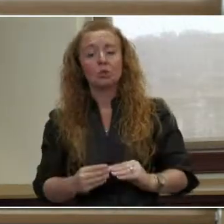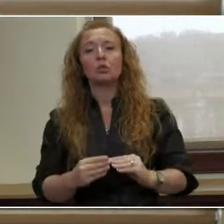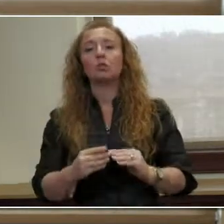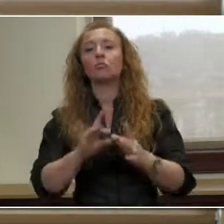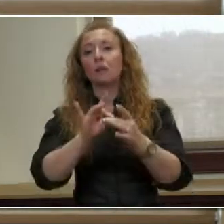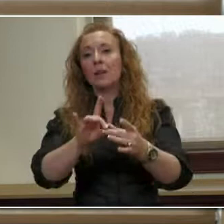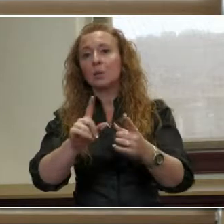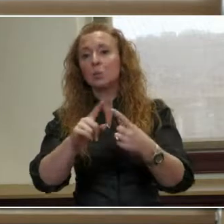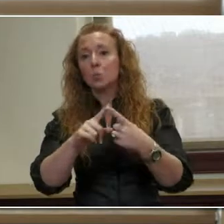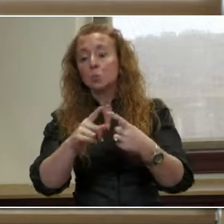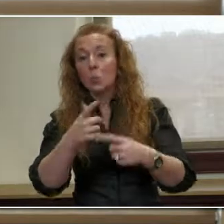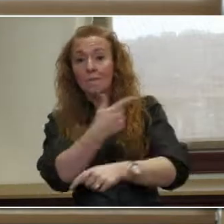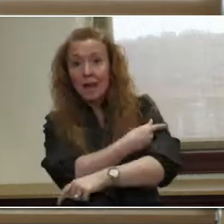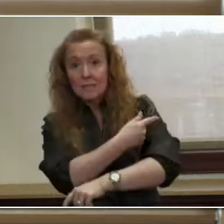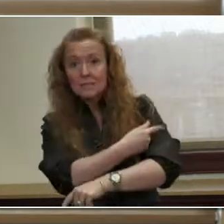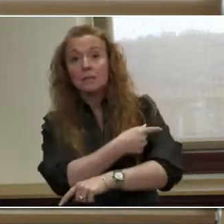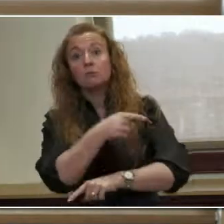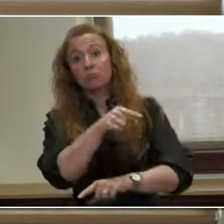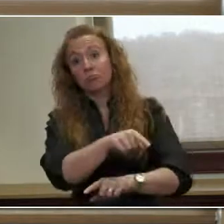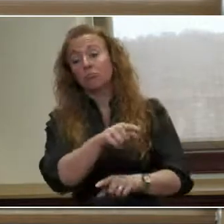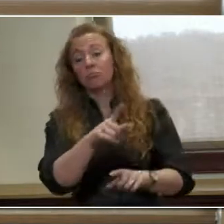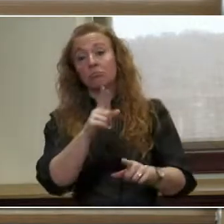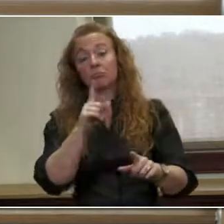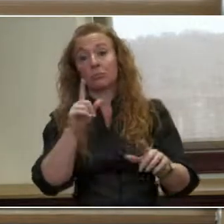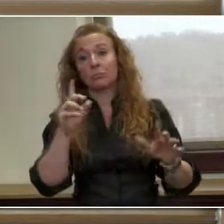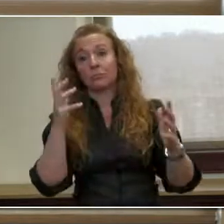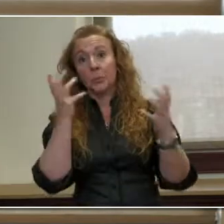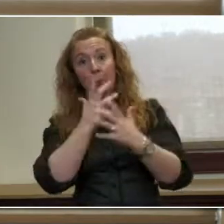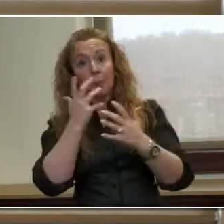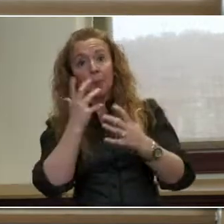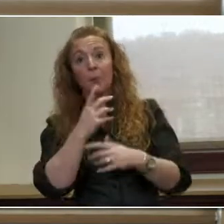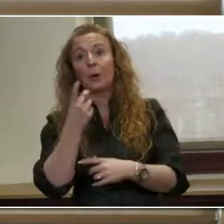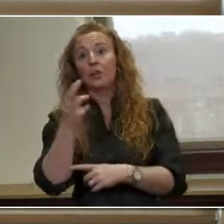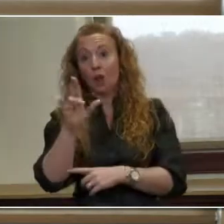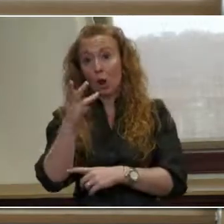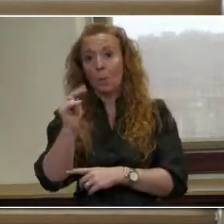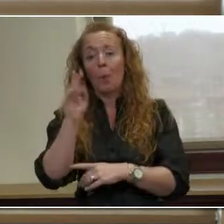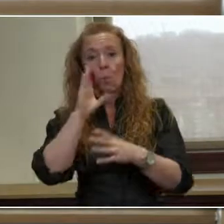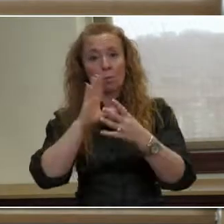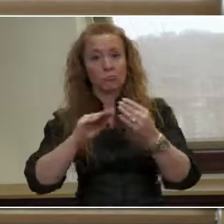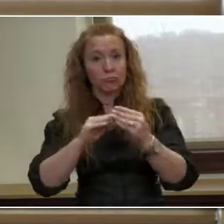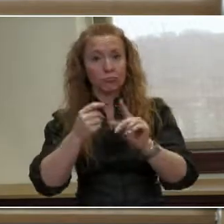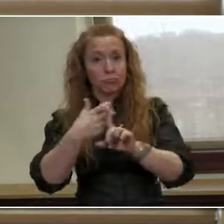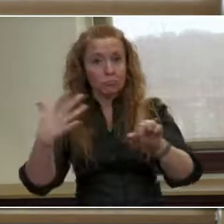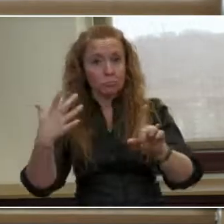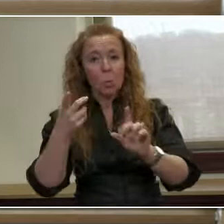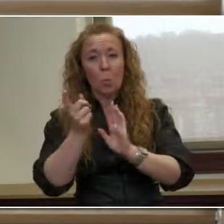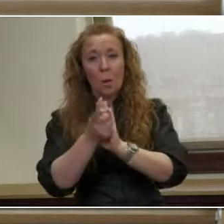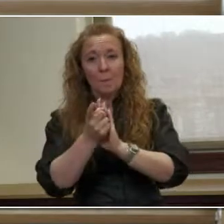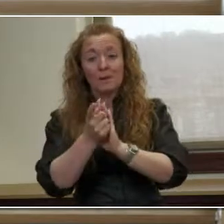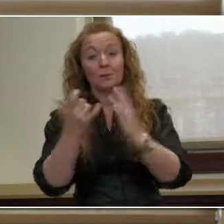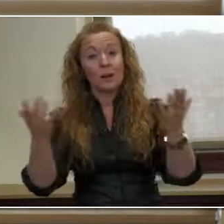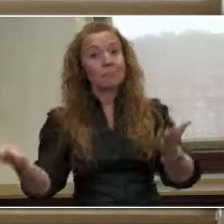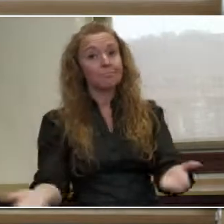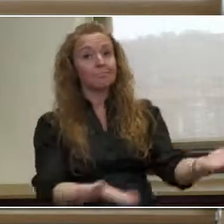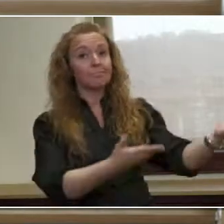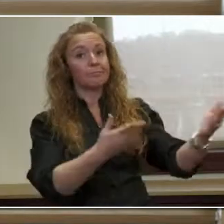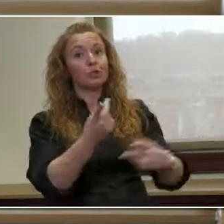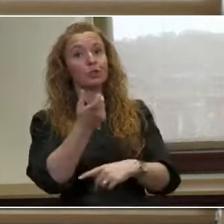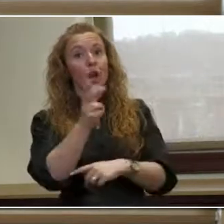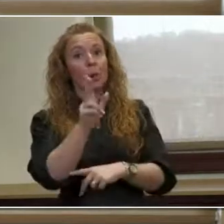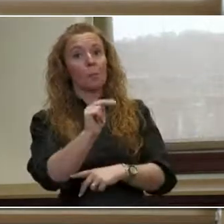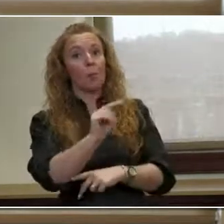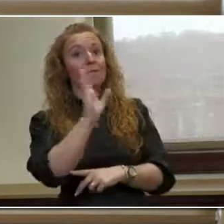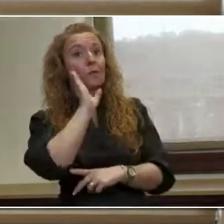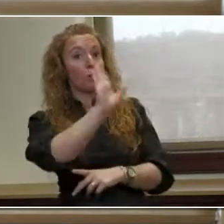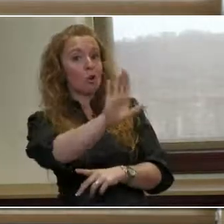regarding vaccinations are absolutely startling, and Dr. Bogan will talk about those in just a minute. So let me turn it over to Dr. Bogan for